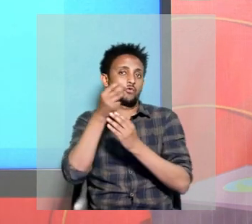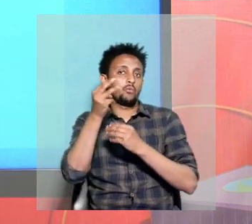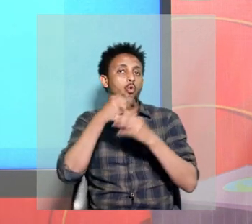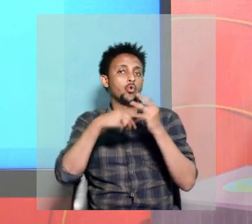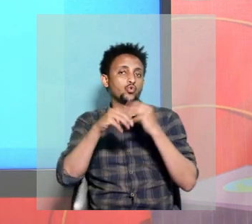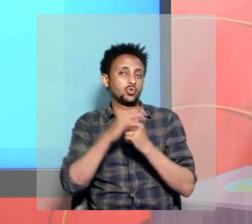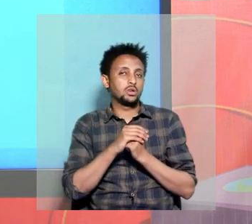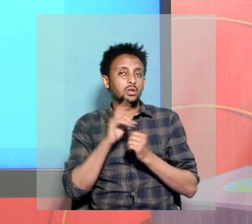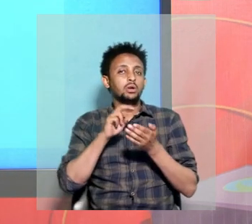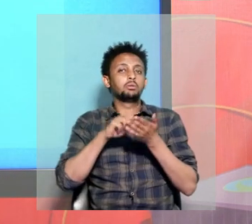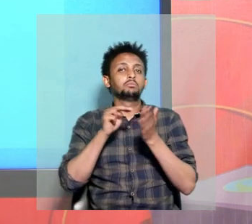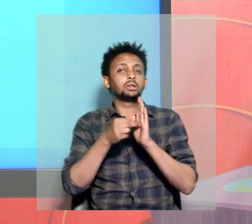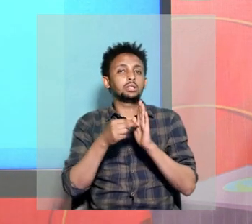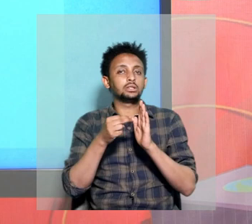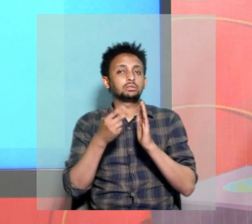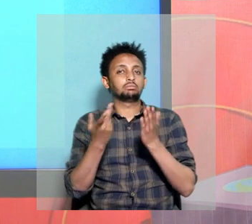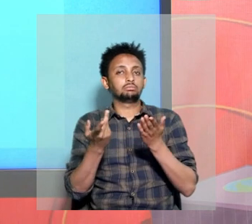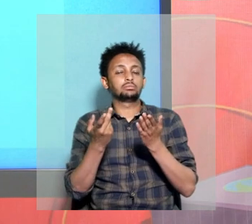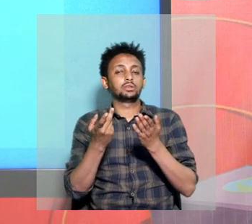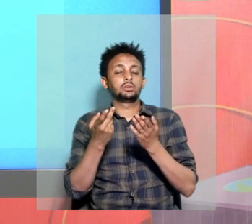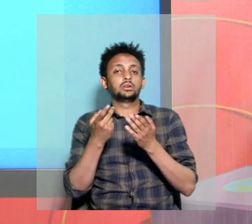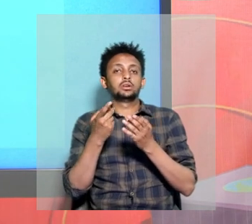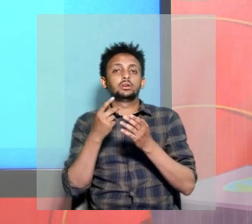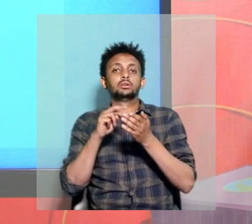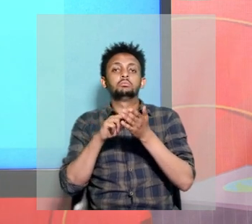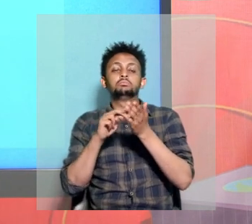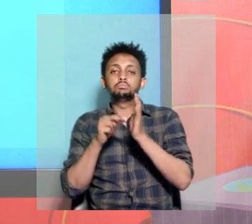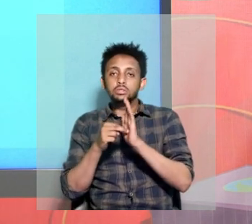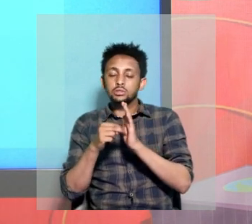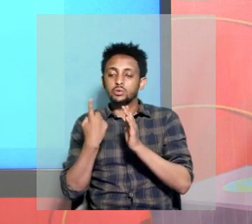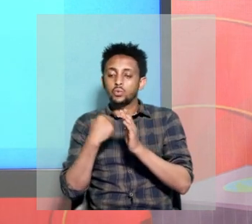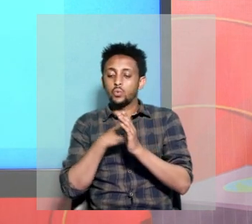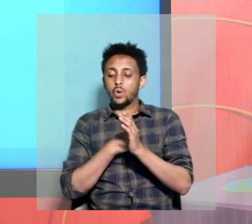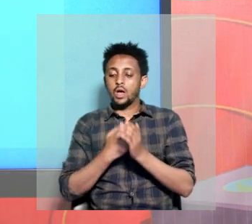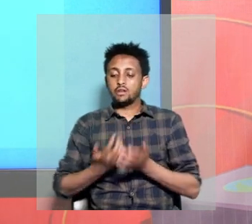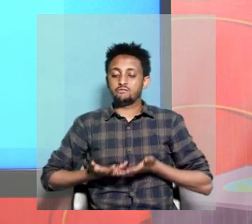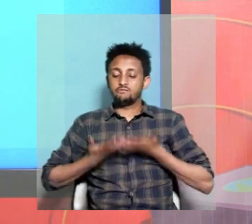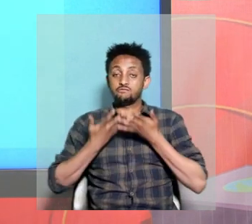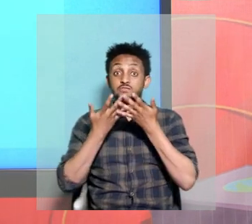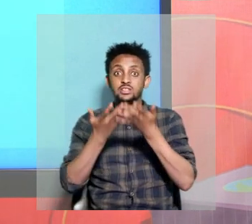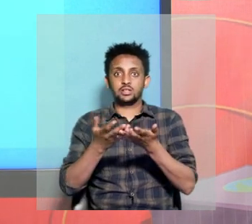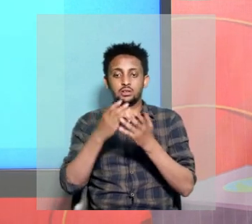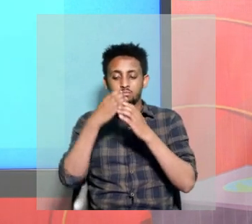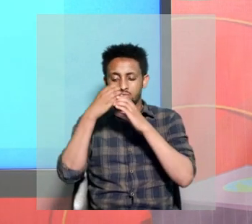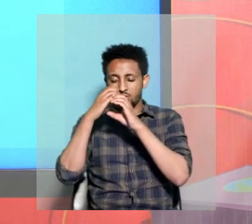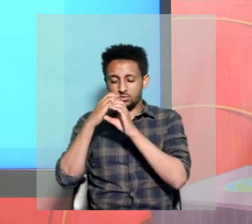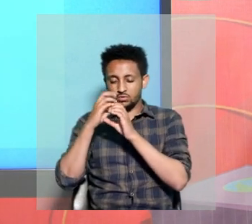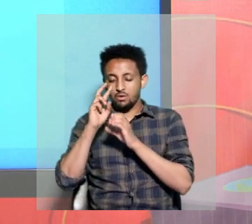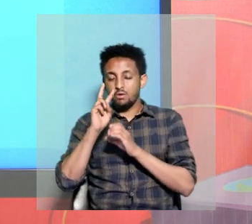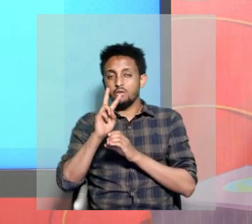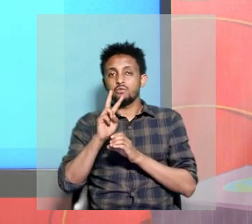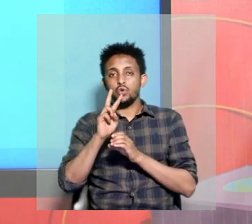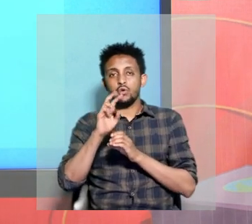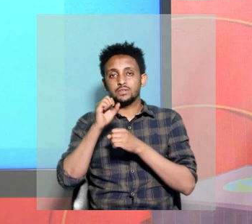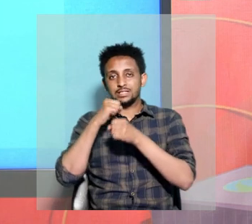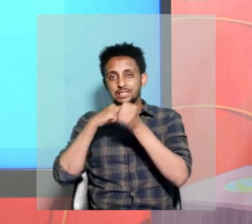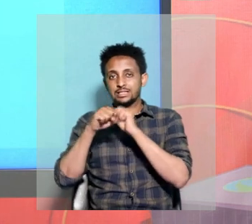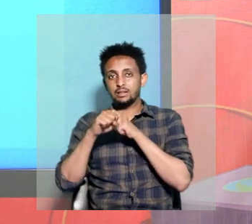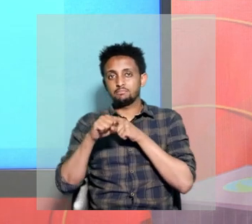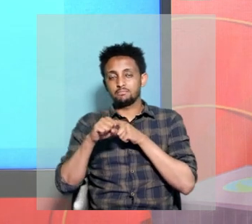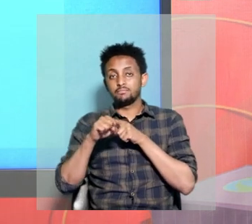molecules. When you mean by kinetic theory of molecules, you mean that we are investigating the microscopic view of the